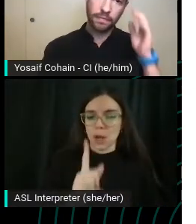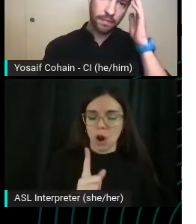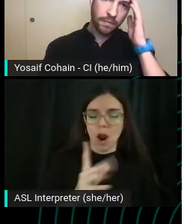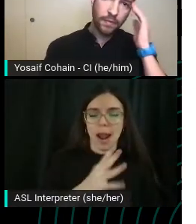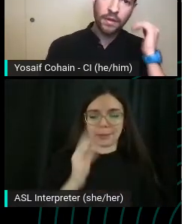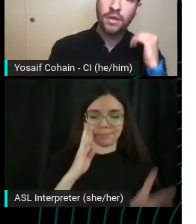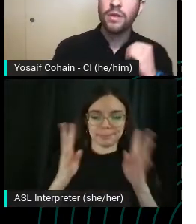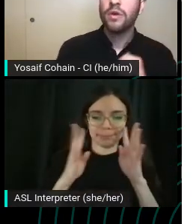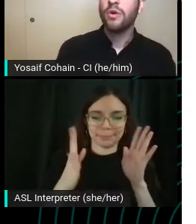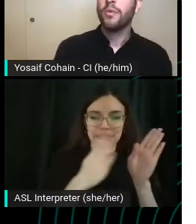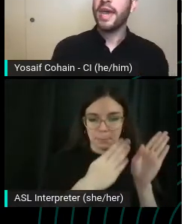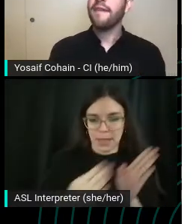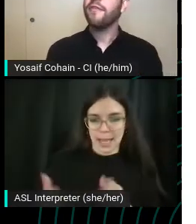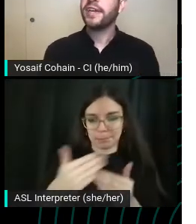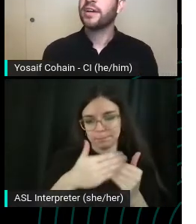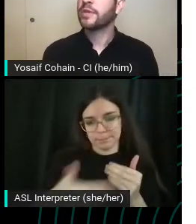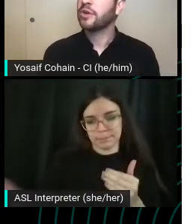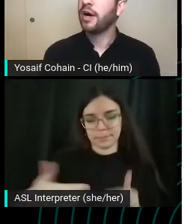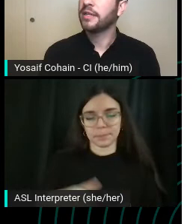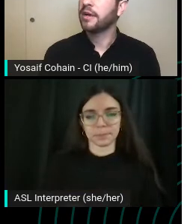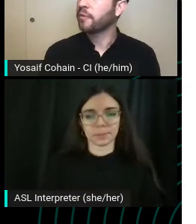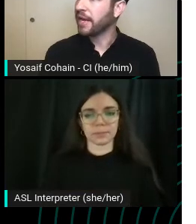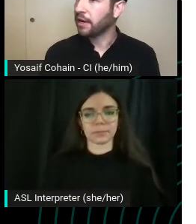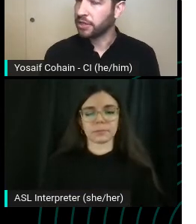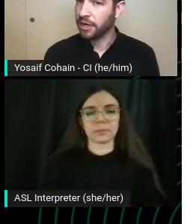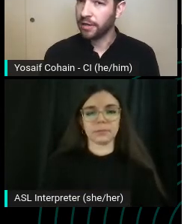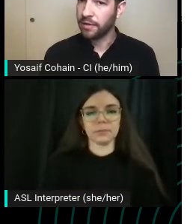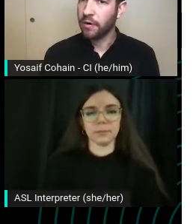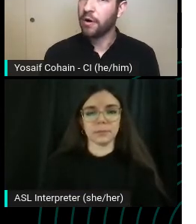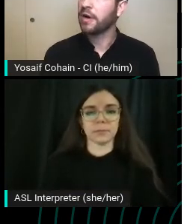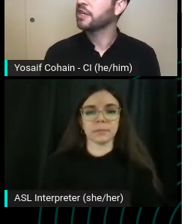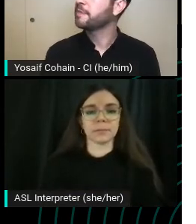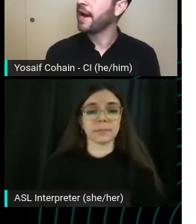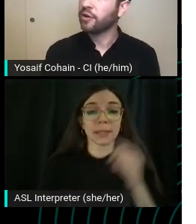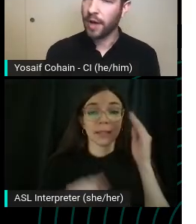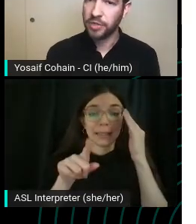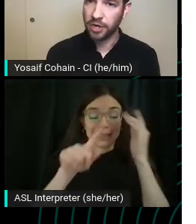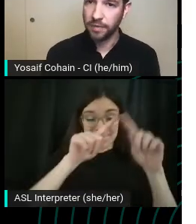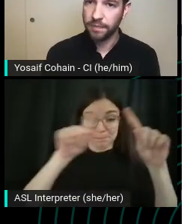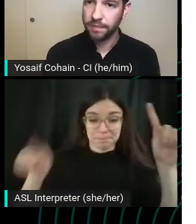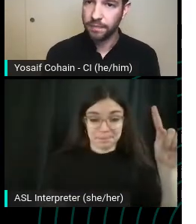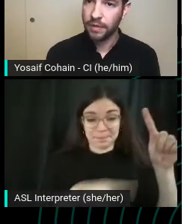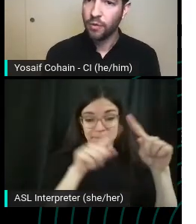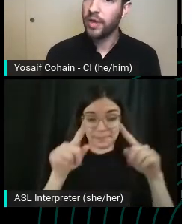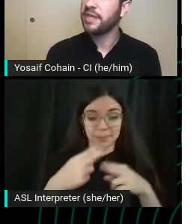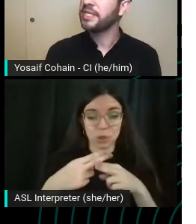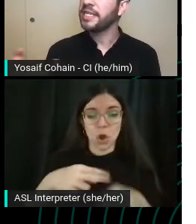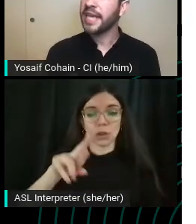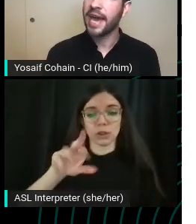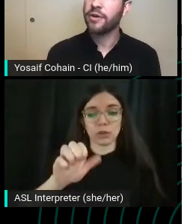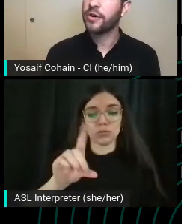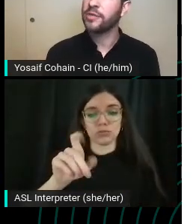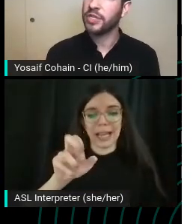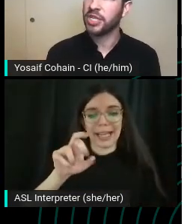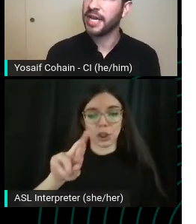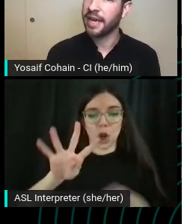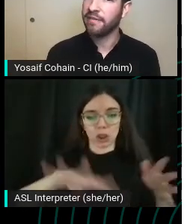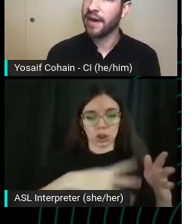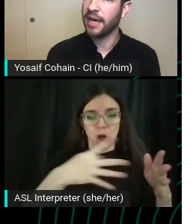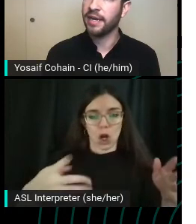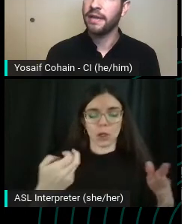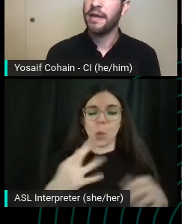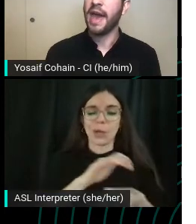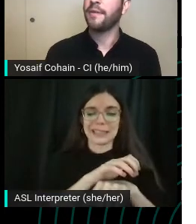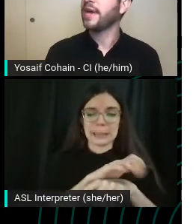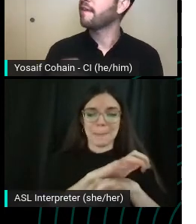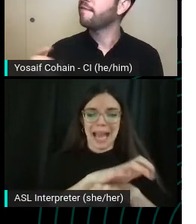ours. We have over here what's called a radar chart or a spider web chart with the 6 categories we just